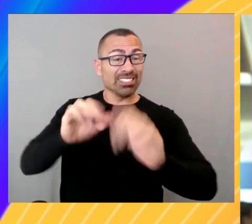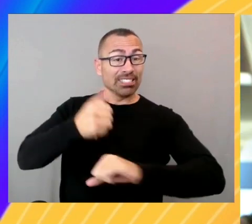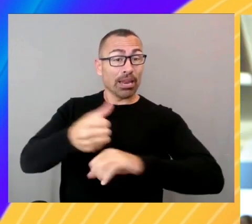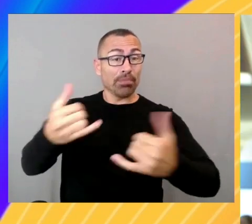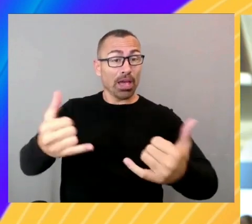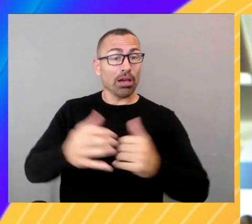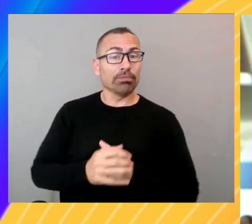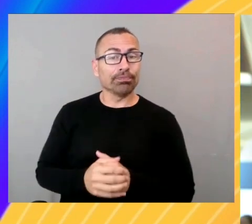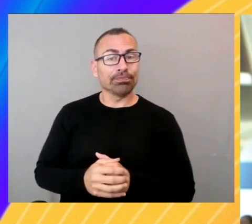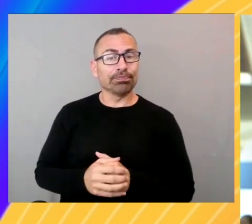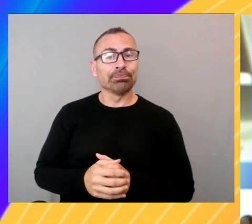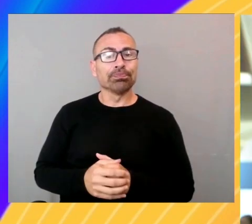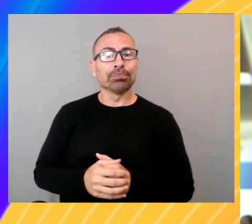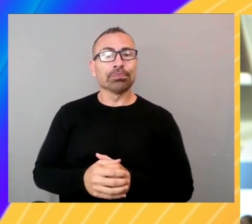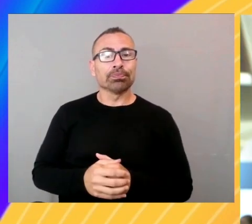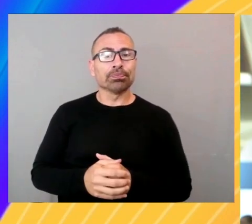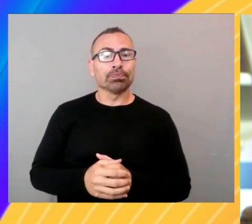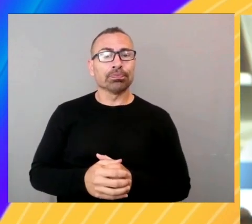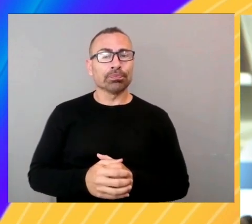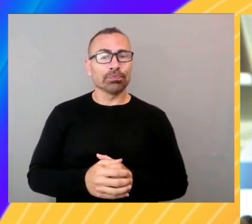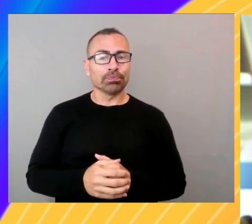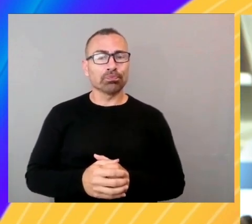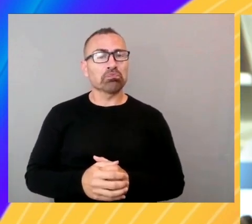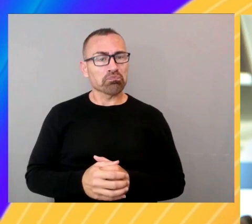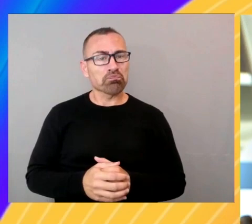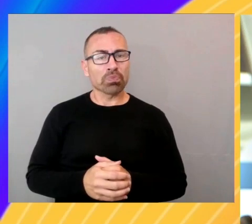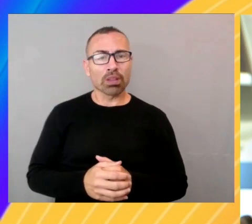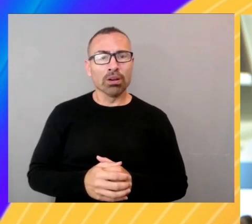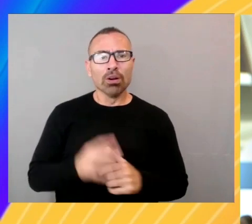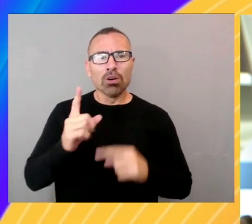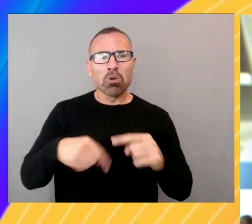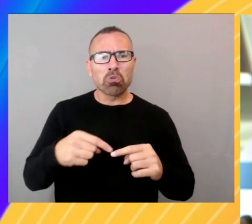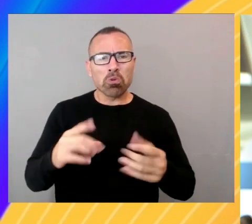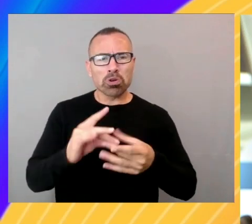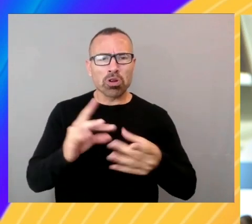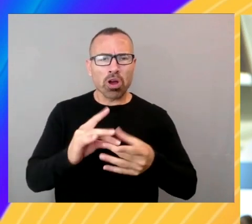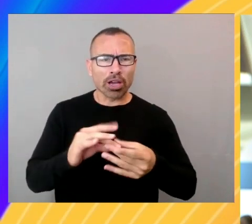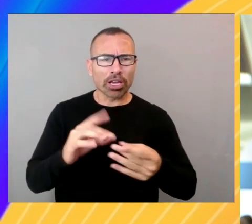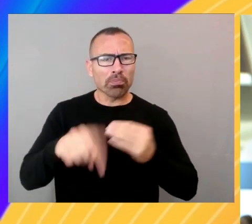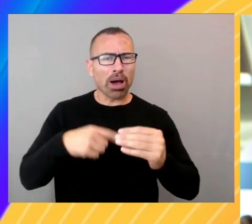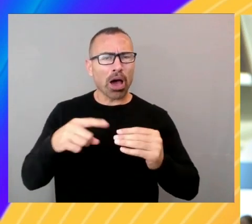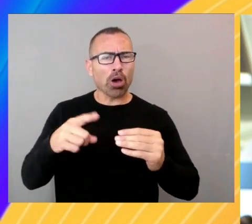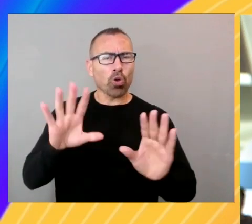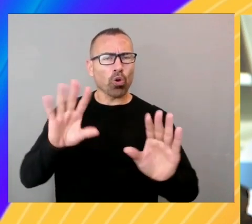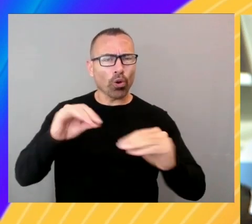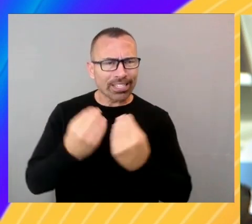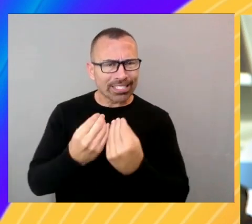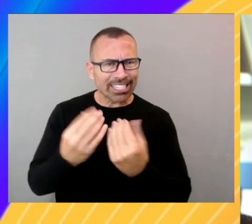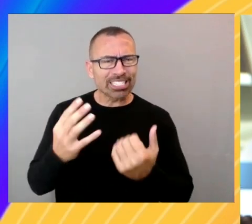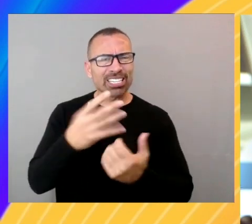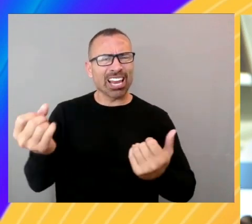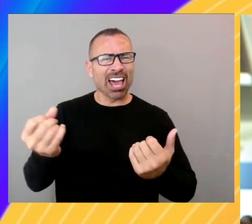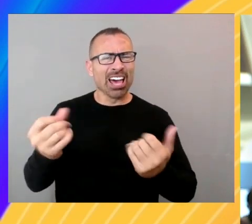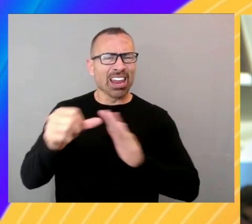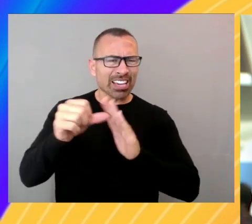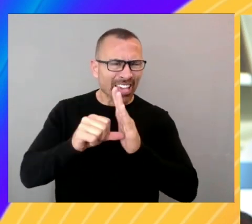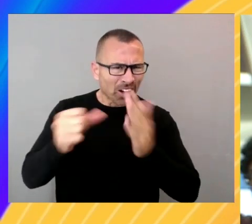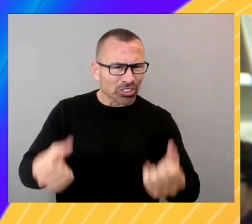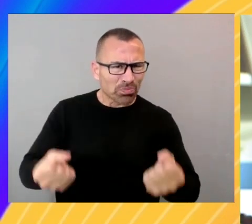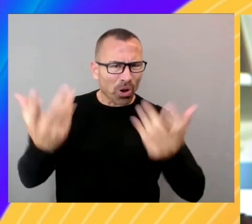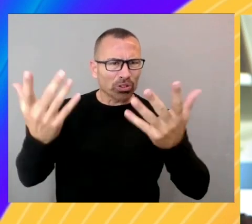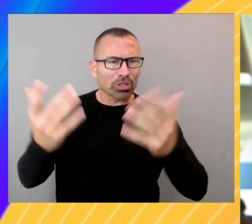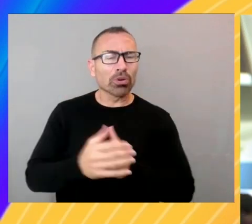talk about, we've been talking all morning about organizations and multiple accounts, right? And when we talk about splitting